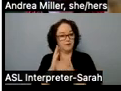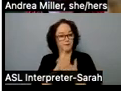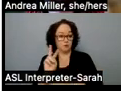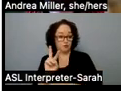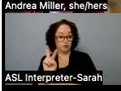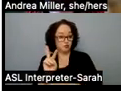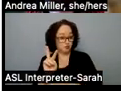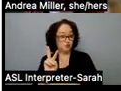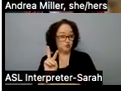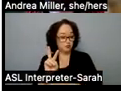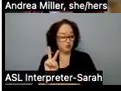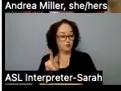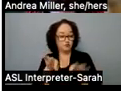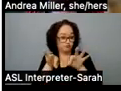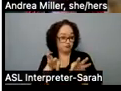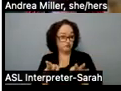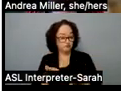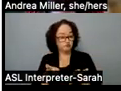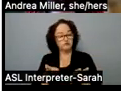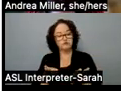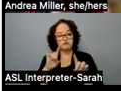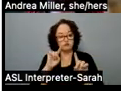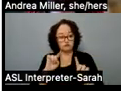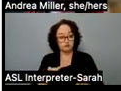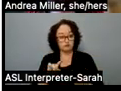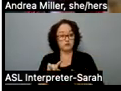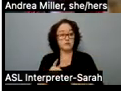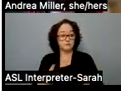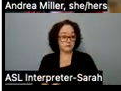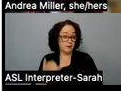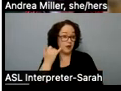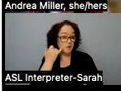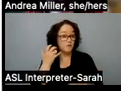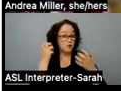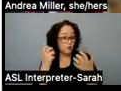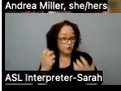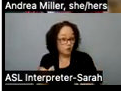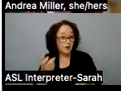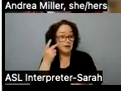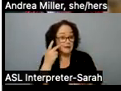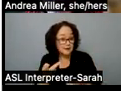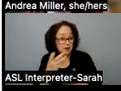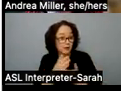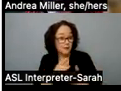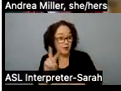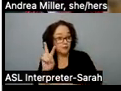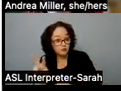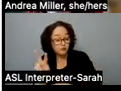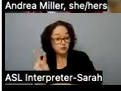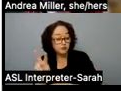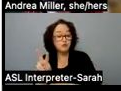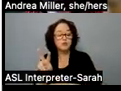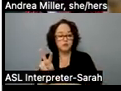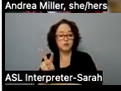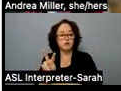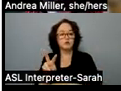also. So for those of you who are still with us, if you would like to see a part 2 or have a part 2, just put